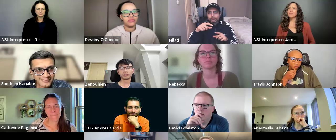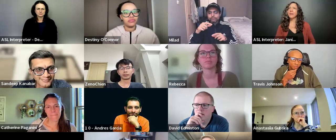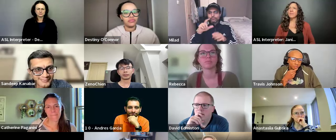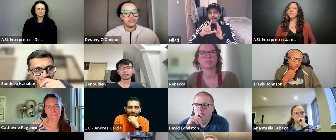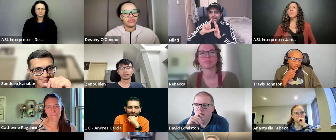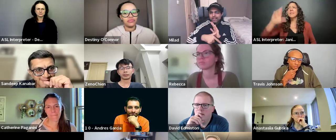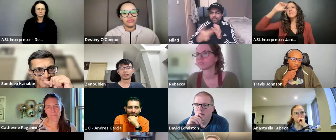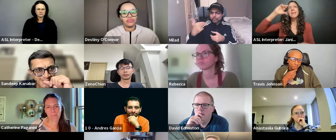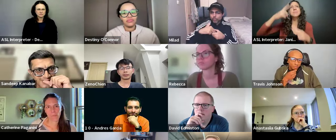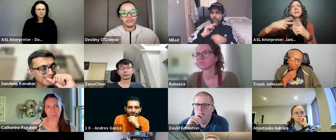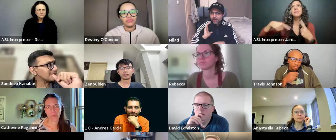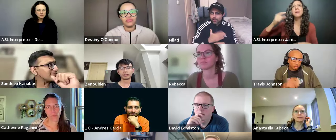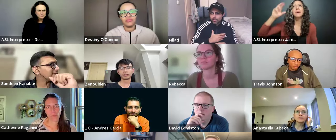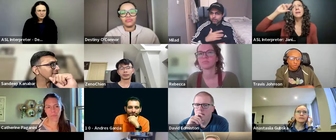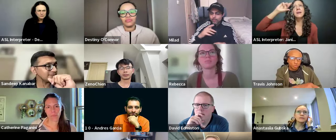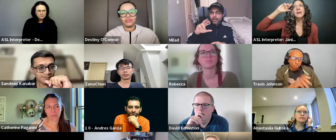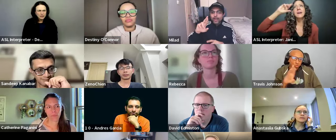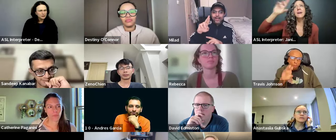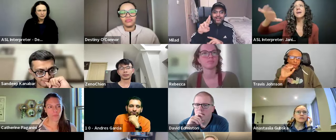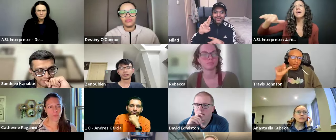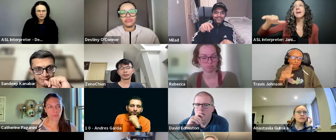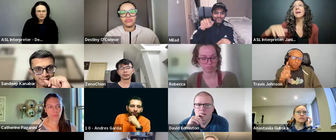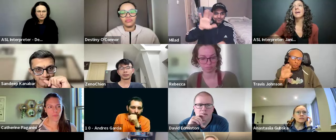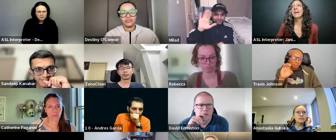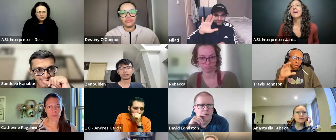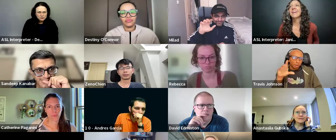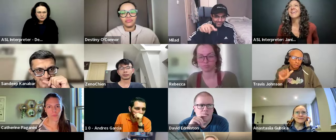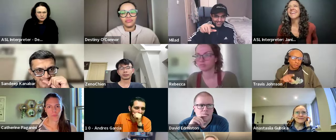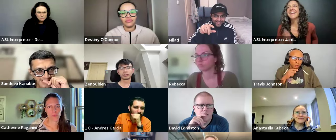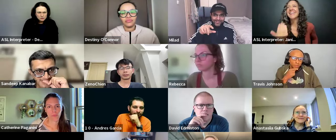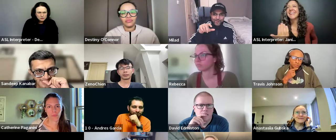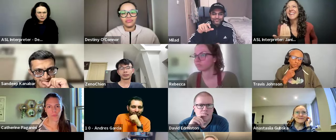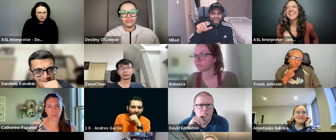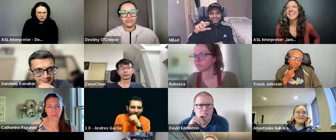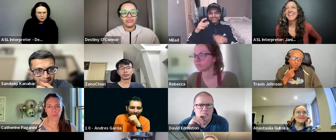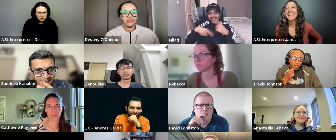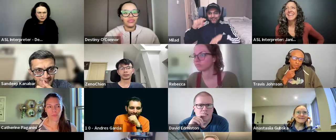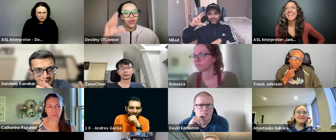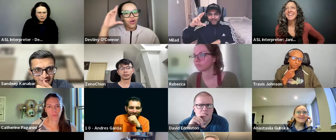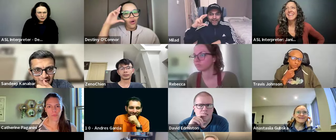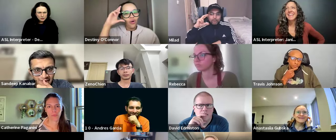like name sign, what? I don't know.